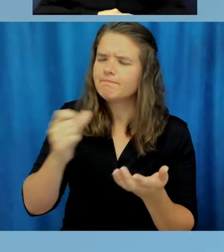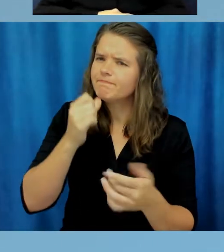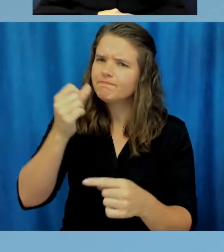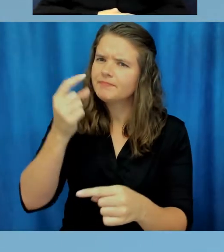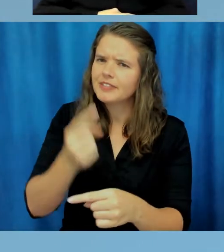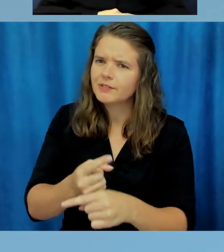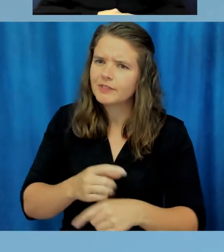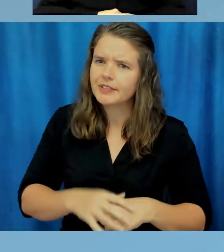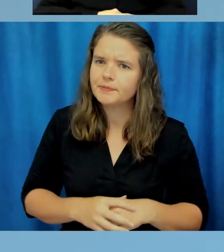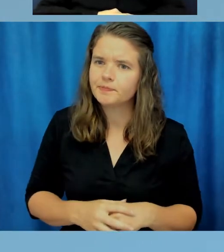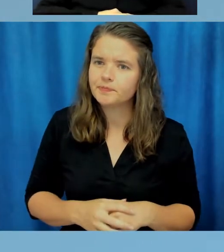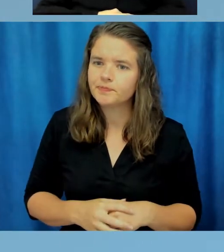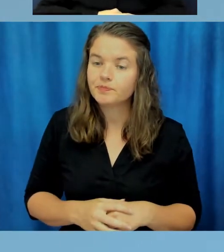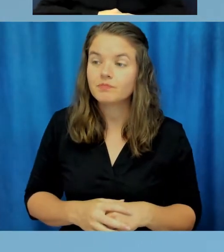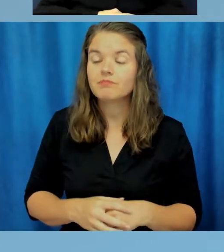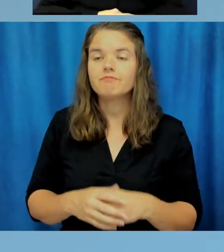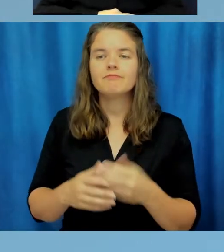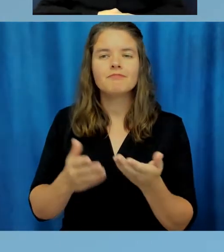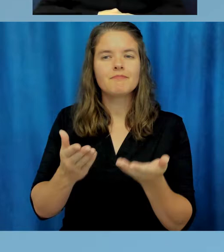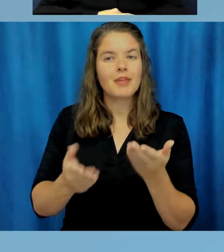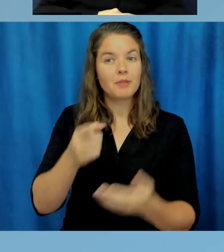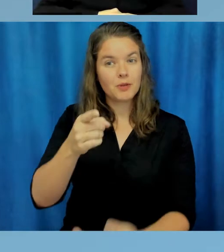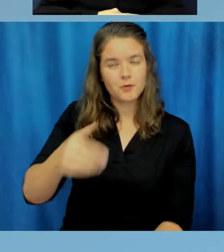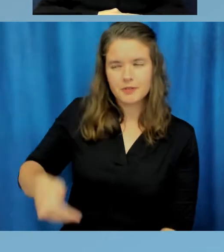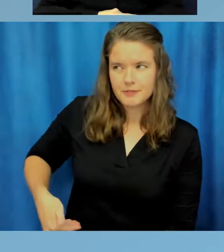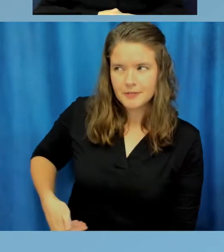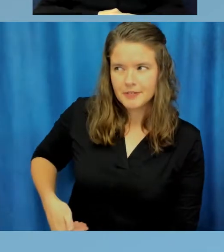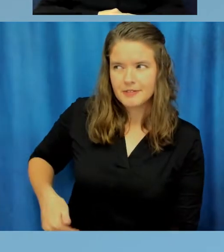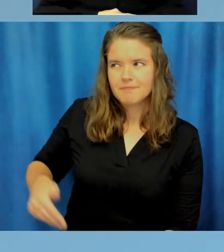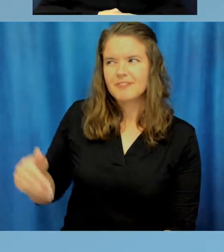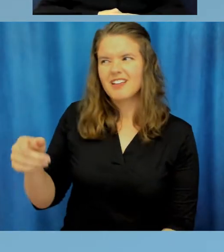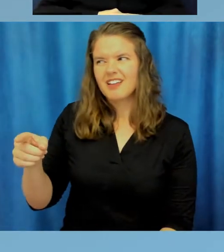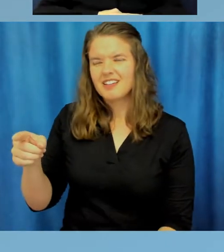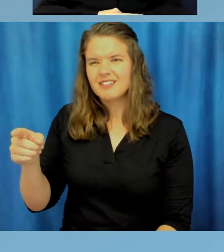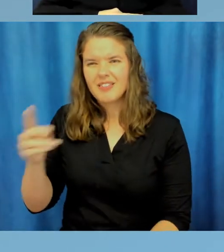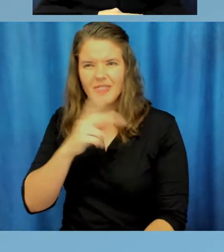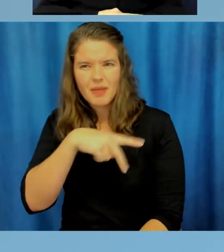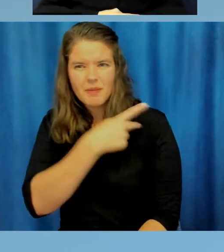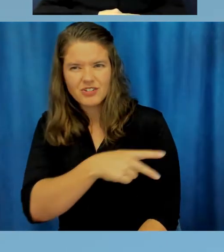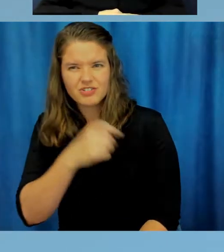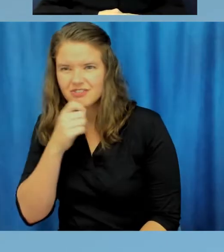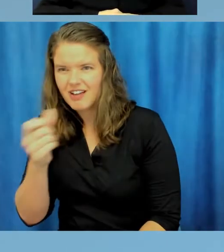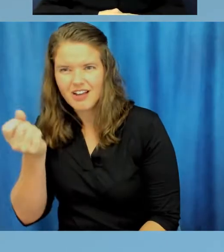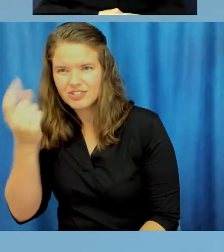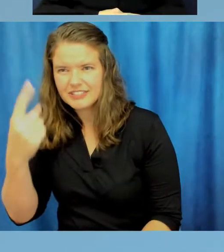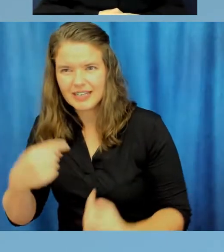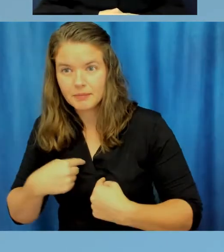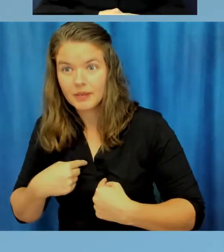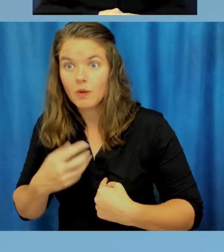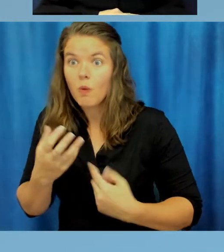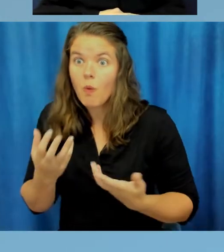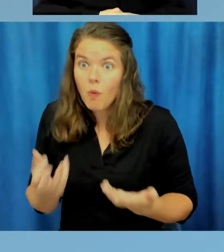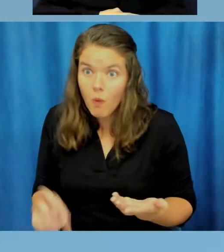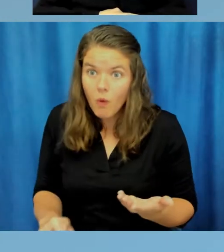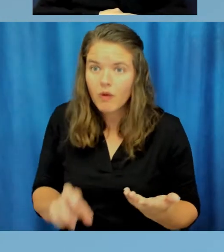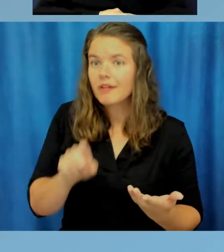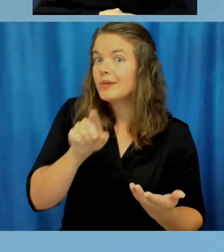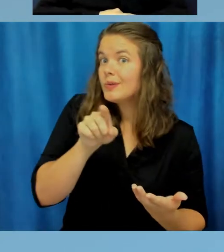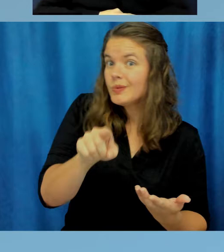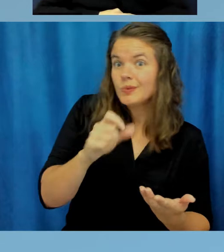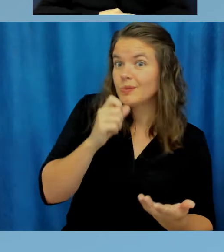right. You have a hunch that your patient doesn't understand you, or perhaps you do not completely understand